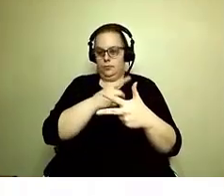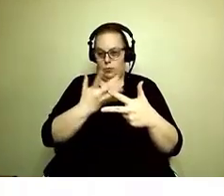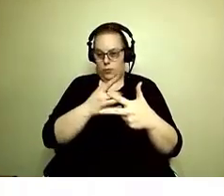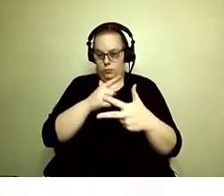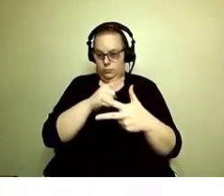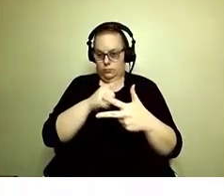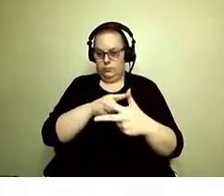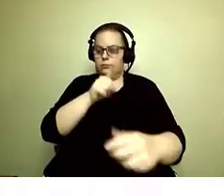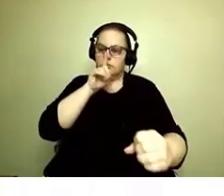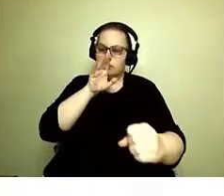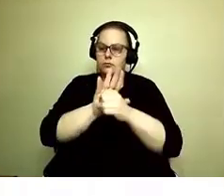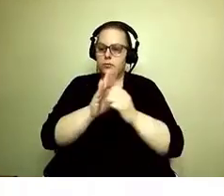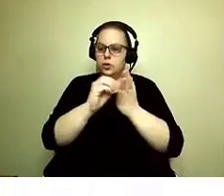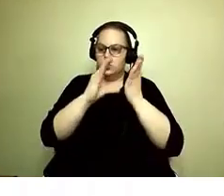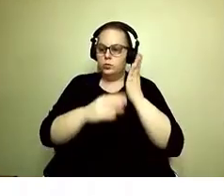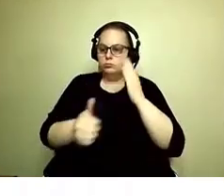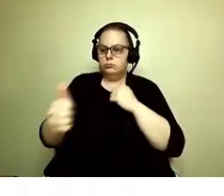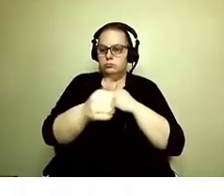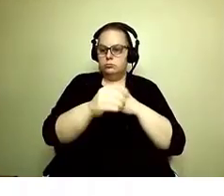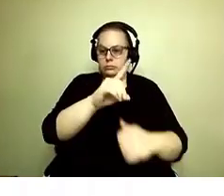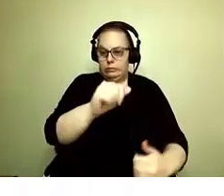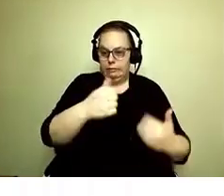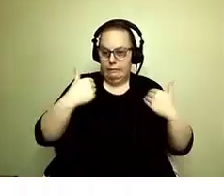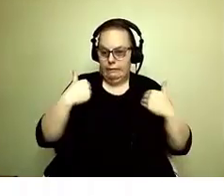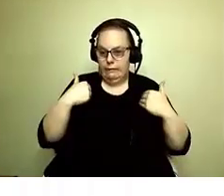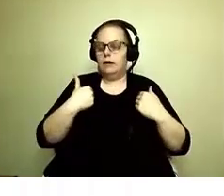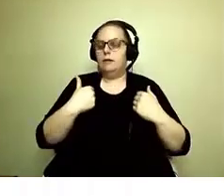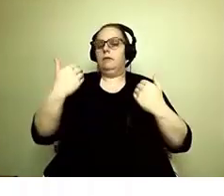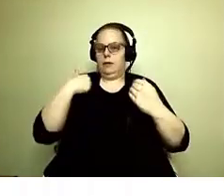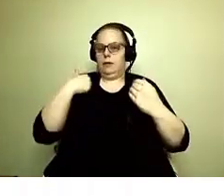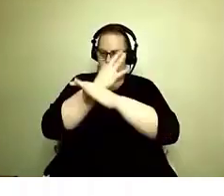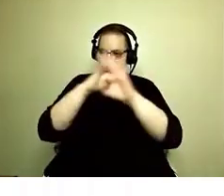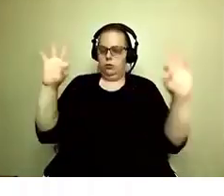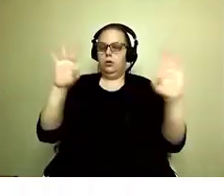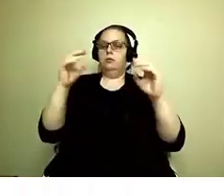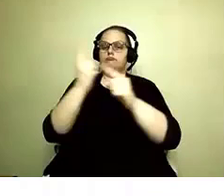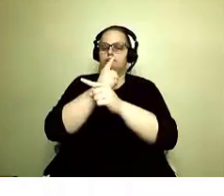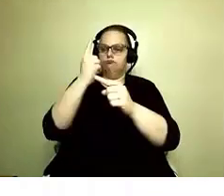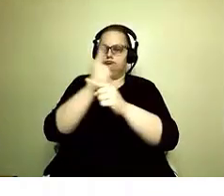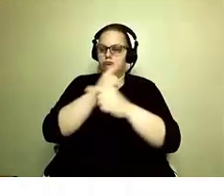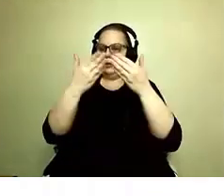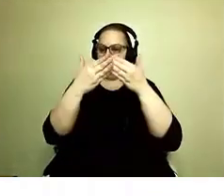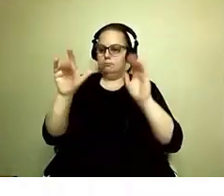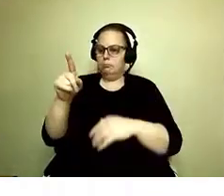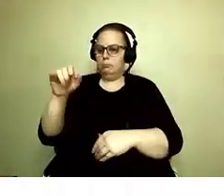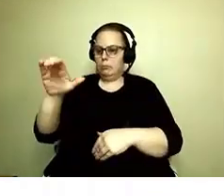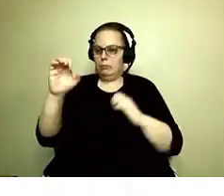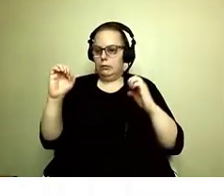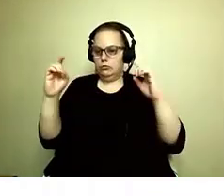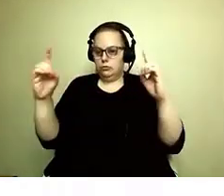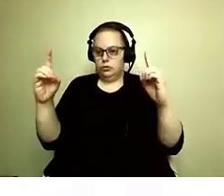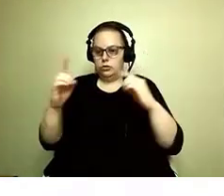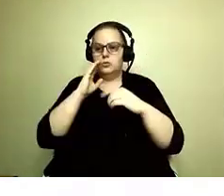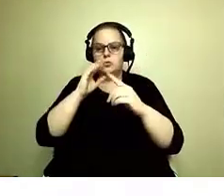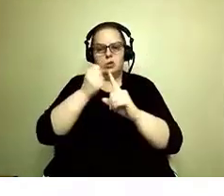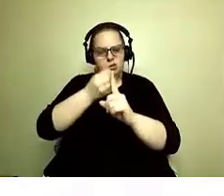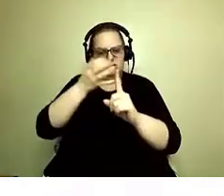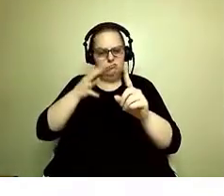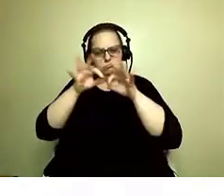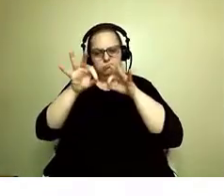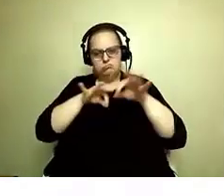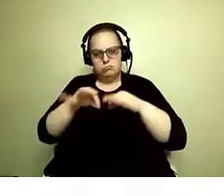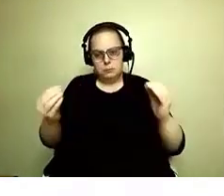students with disabilities and access to a free and appropriate public education. We're going to talk a little bit about that, but